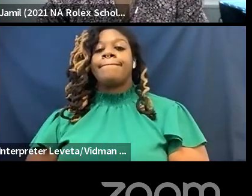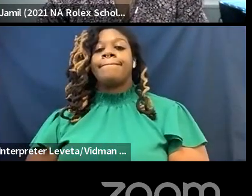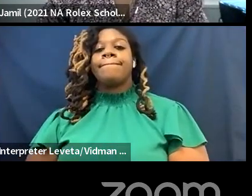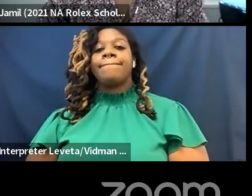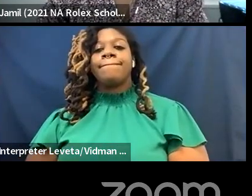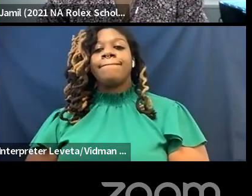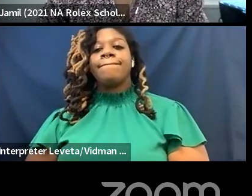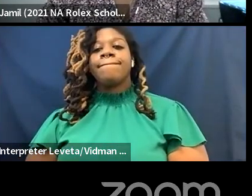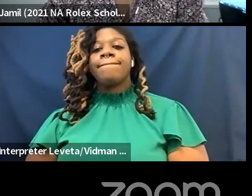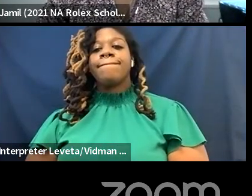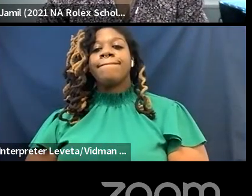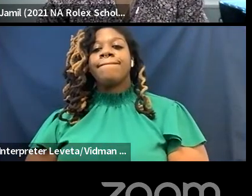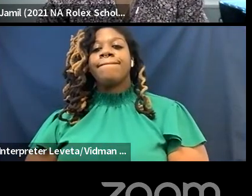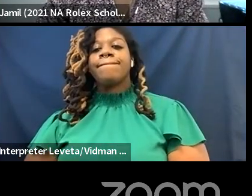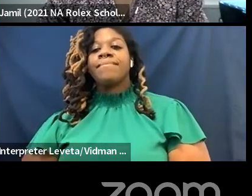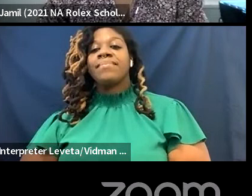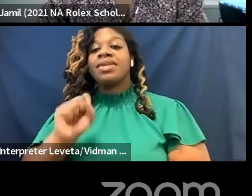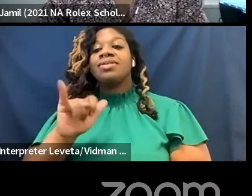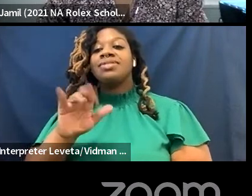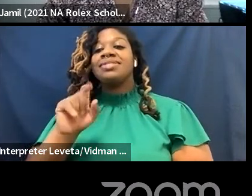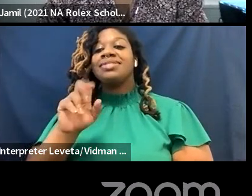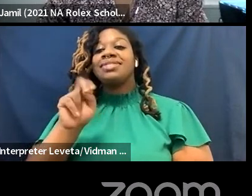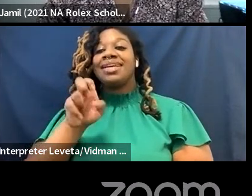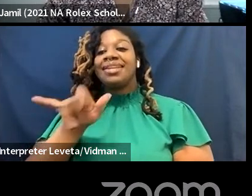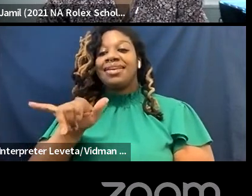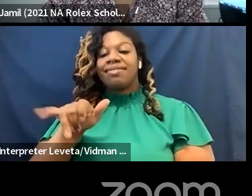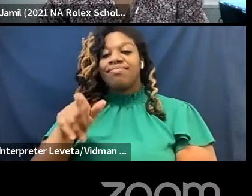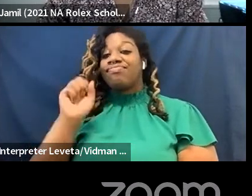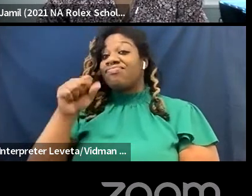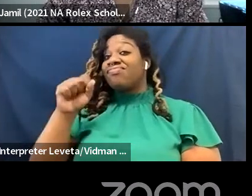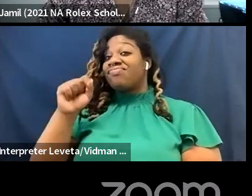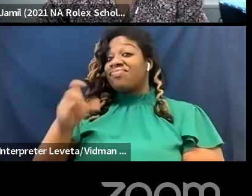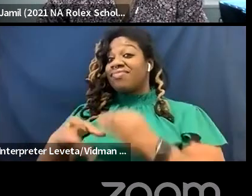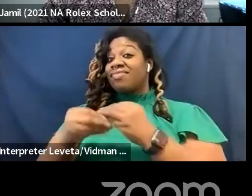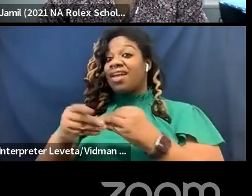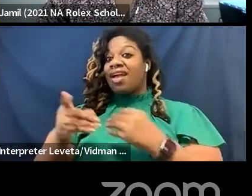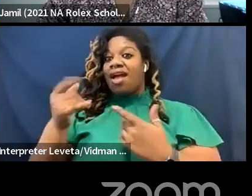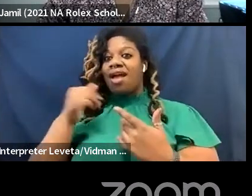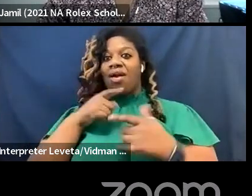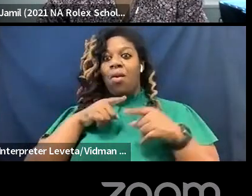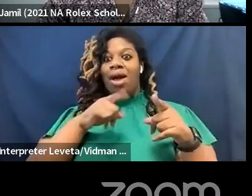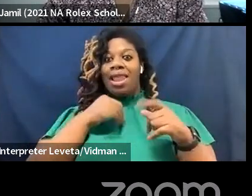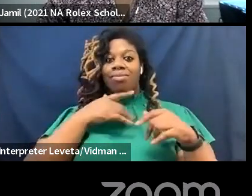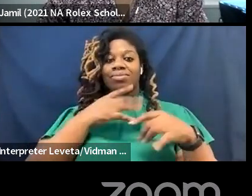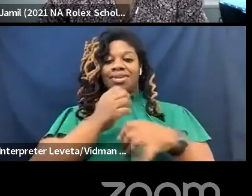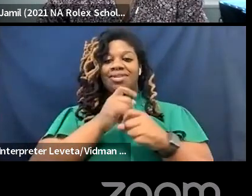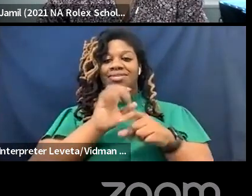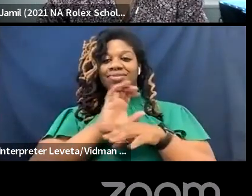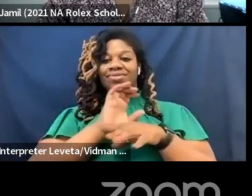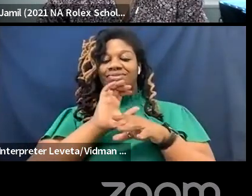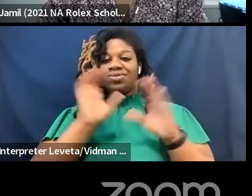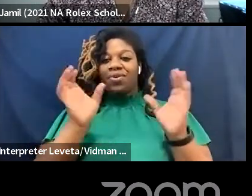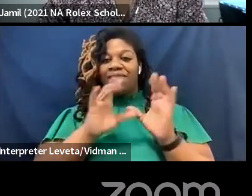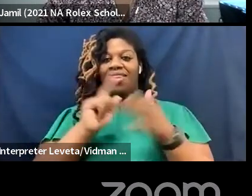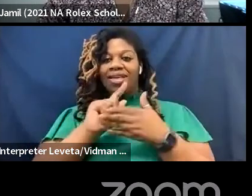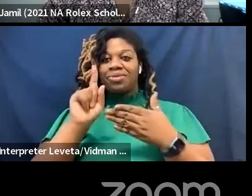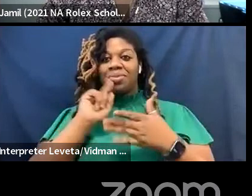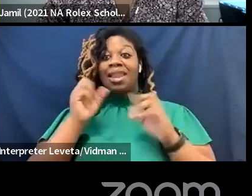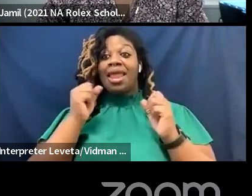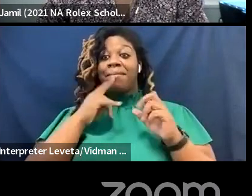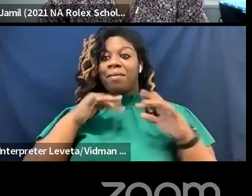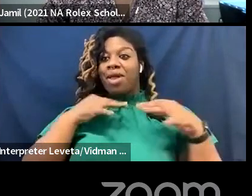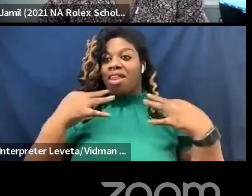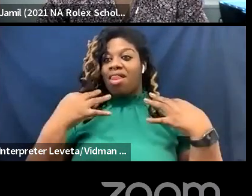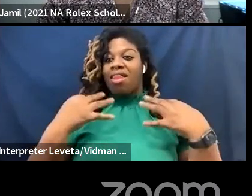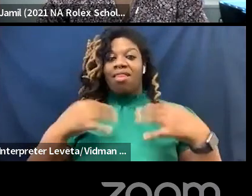Yeah, just to piggyback on that, I had people all throughout last week and while I was getting certified message me like, oh my gosh, this looks so cool. Are you having so much